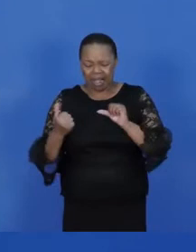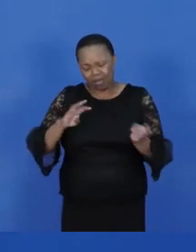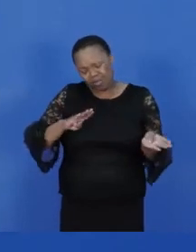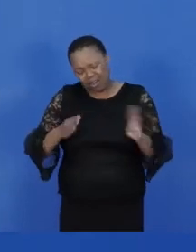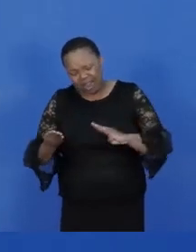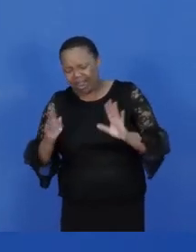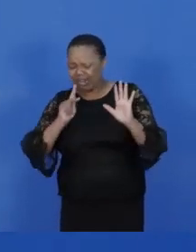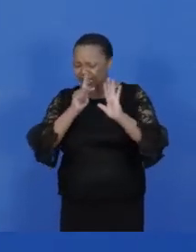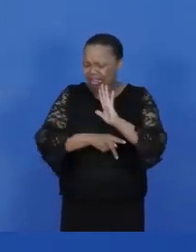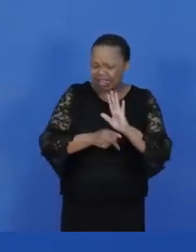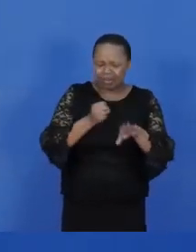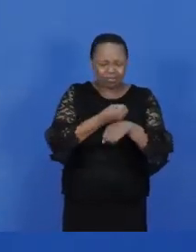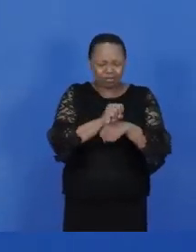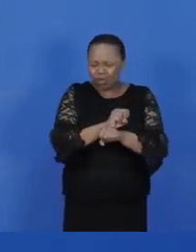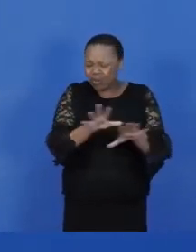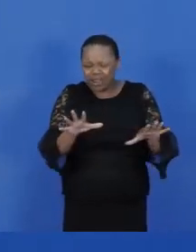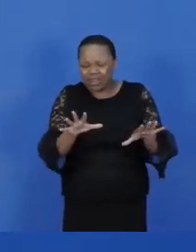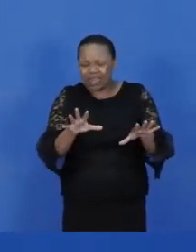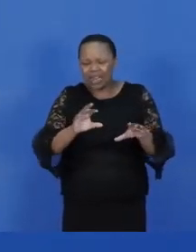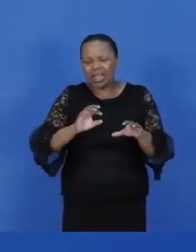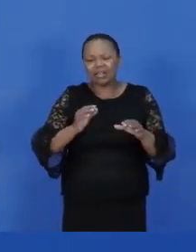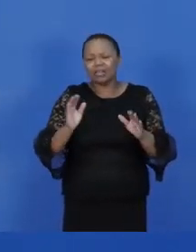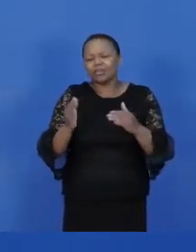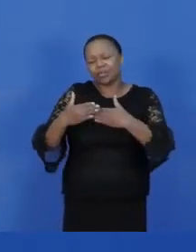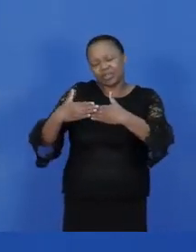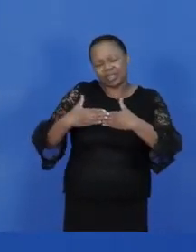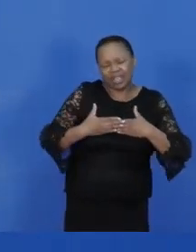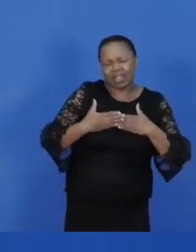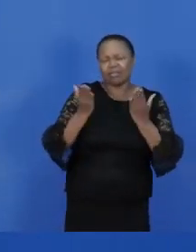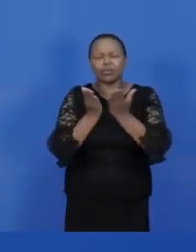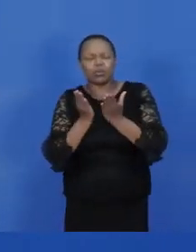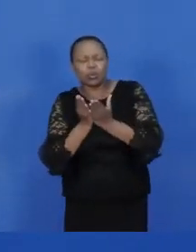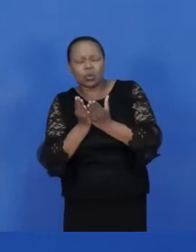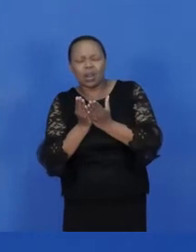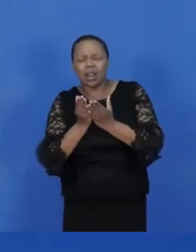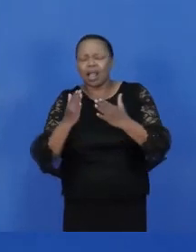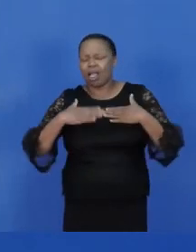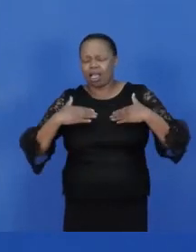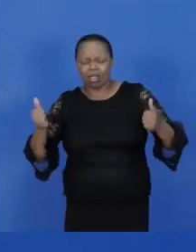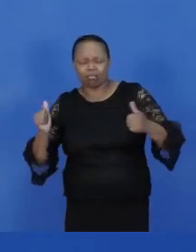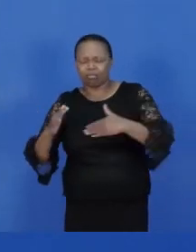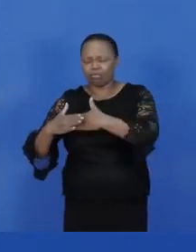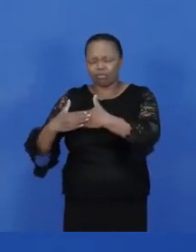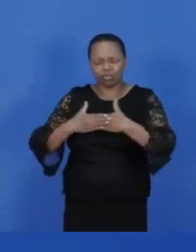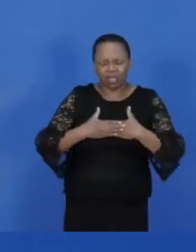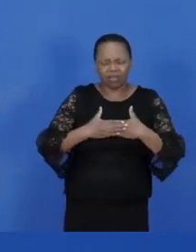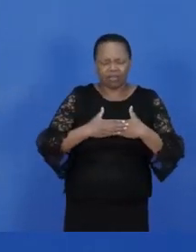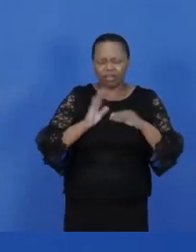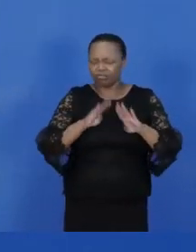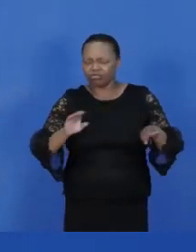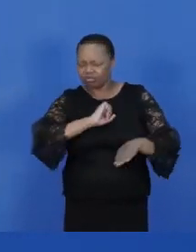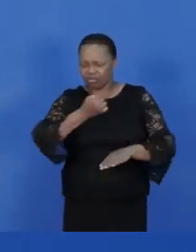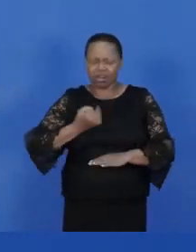this COVID-19. Preserve them in the schools. Preserve them where they are. Preserve their health, because that is the